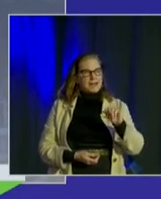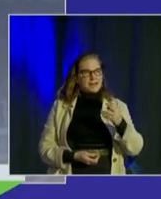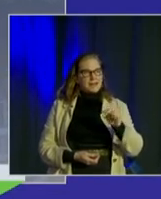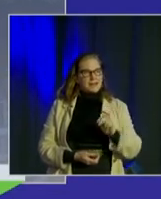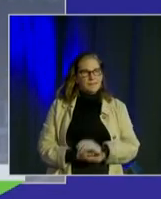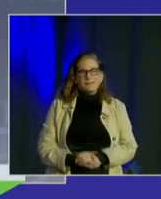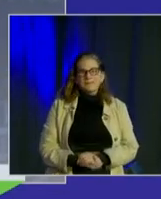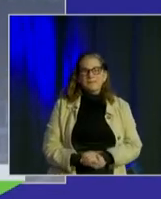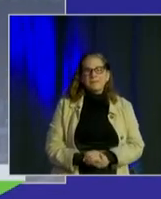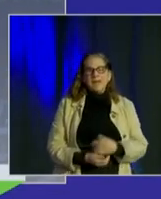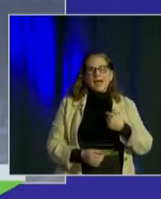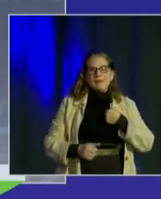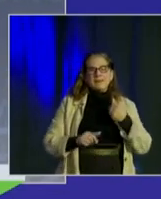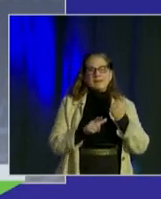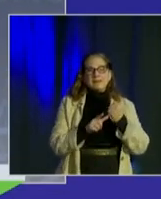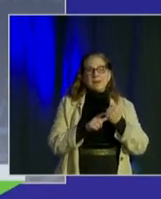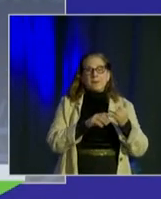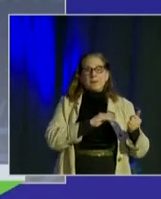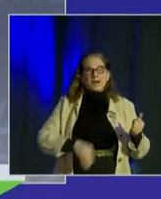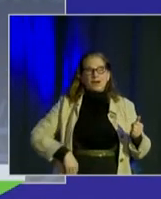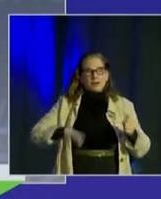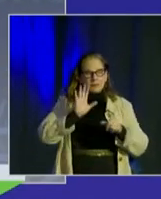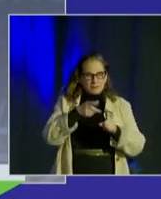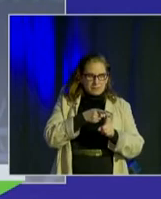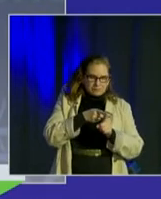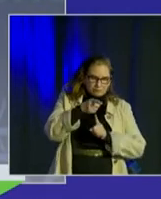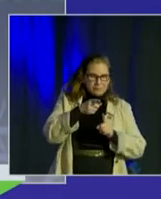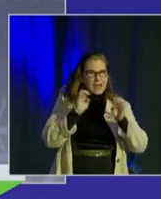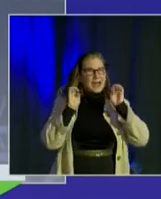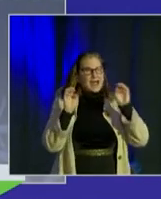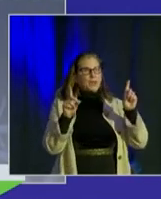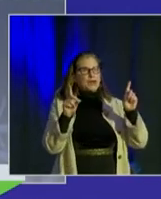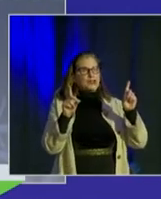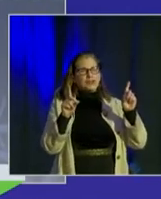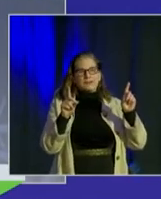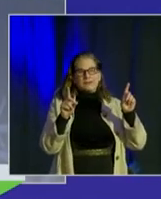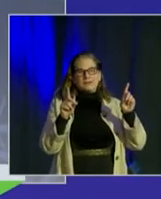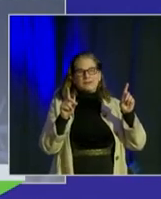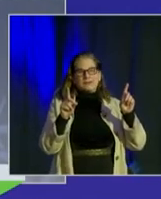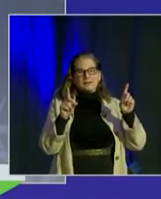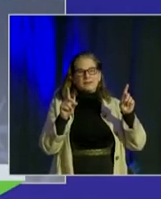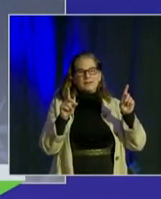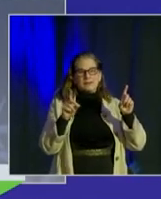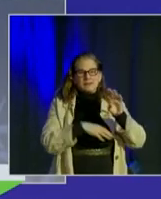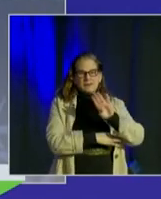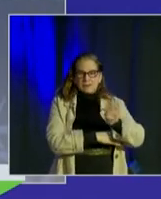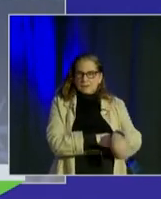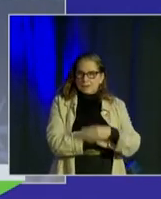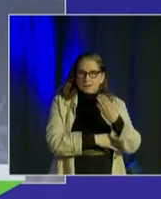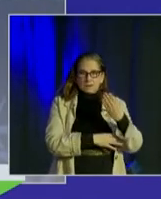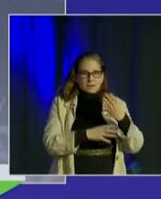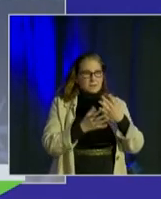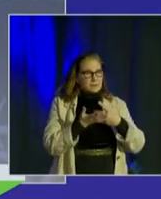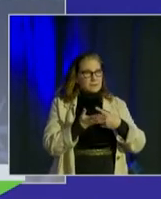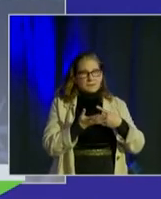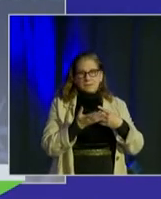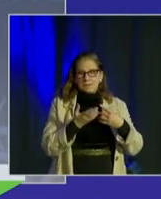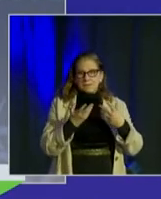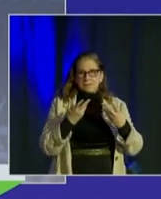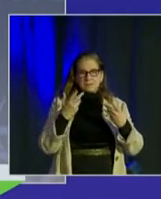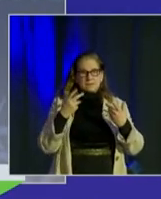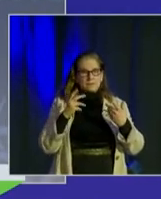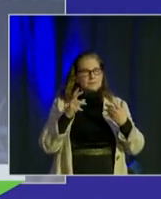have experienced a year like no other. Overnight, we turned our entire public school system virtual. And thanks